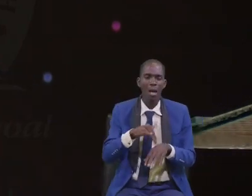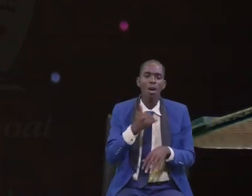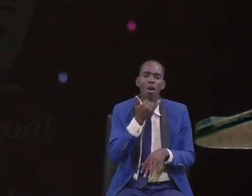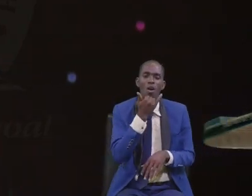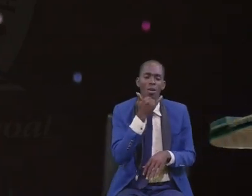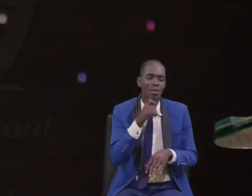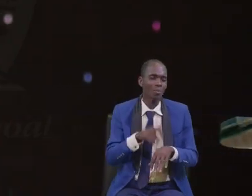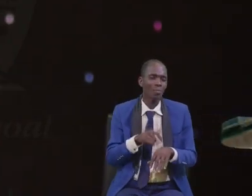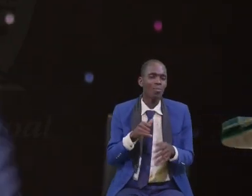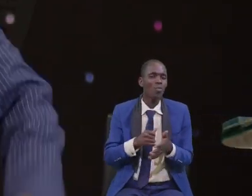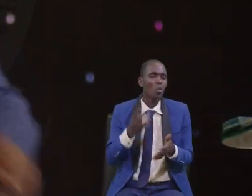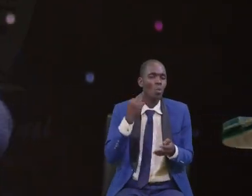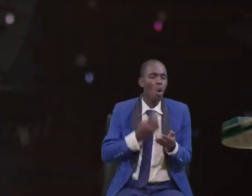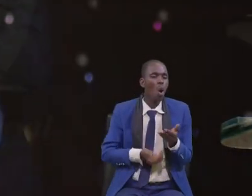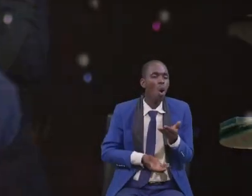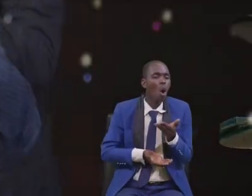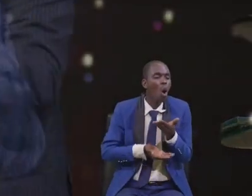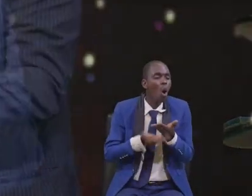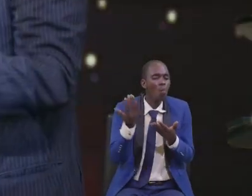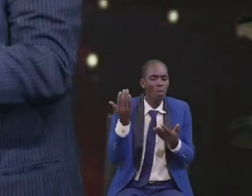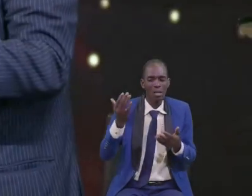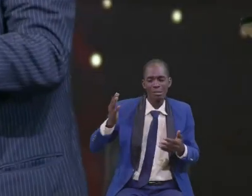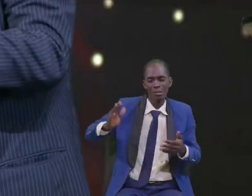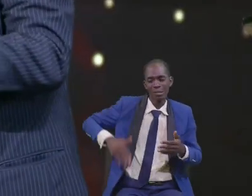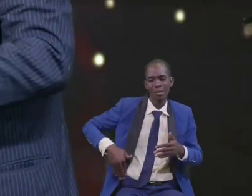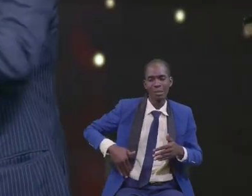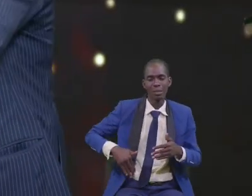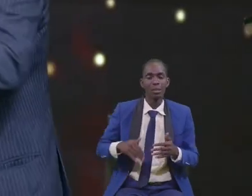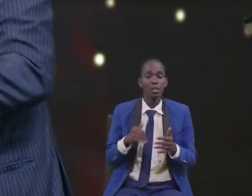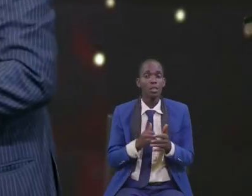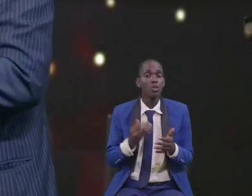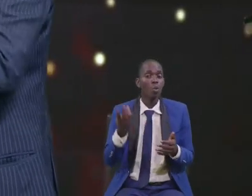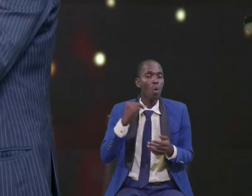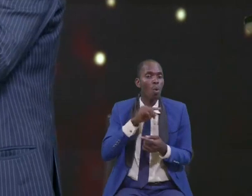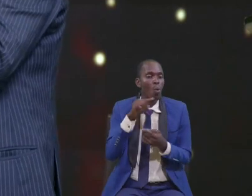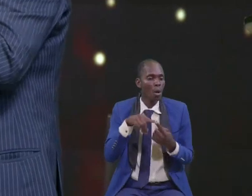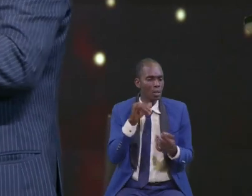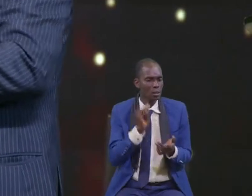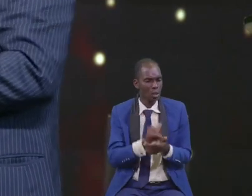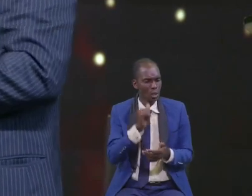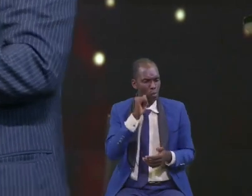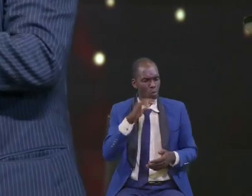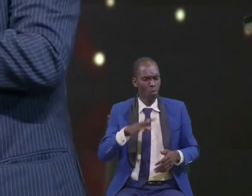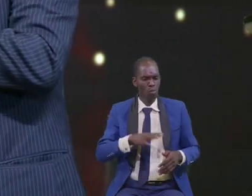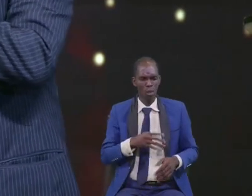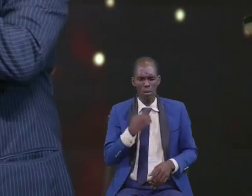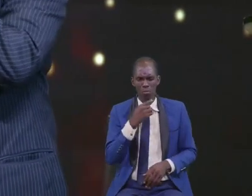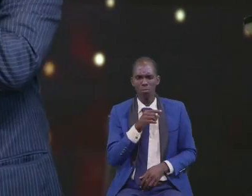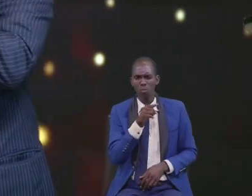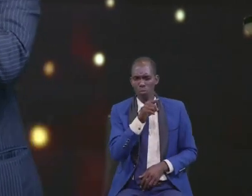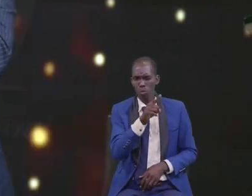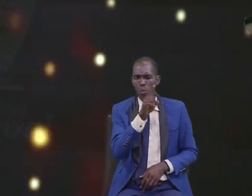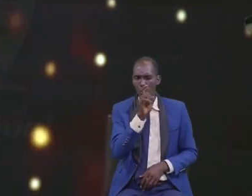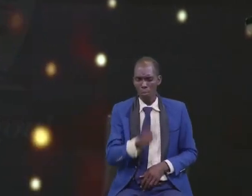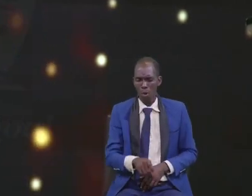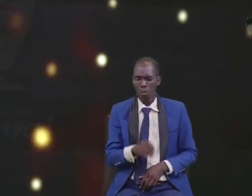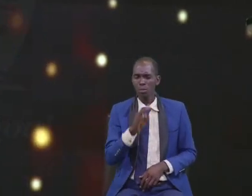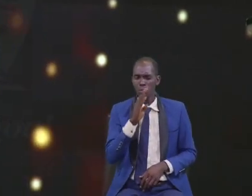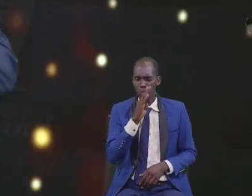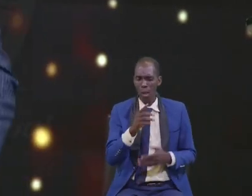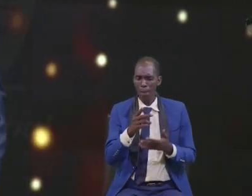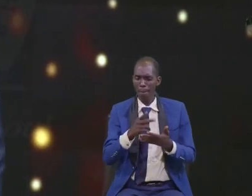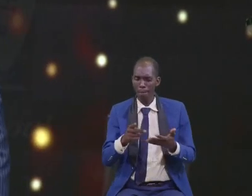was almost getting too late. It was when that lady said, "You must be one of them." He should